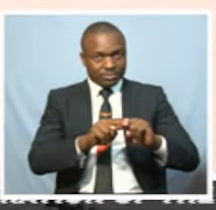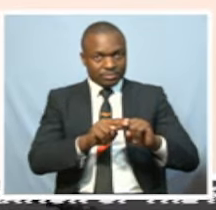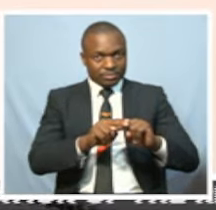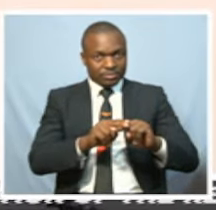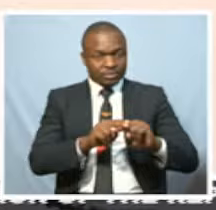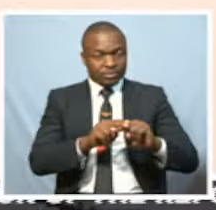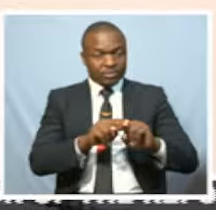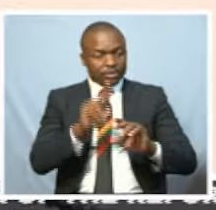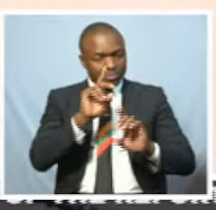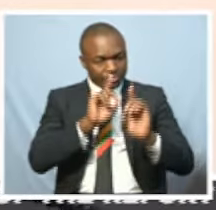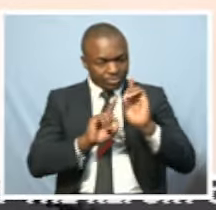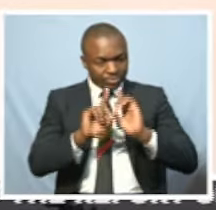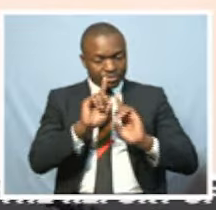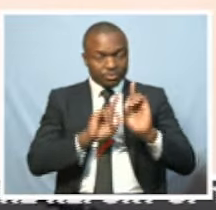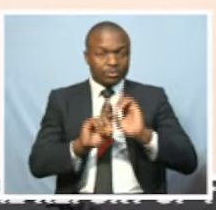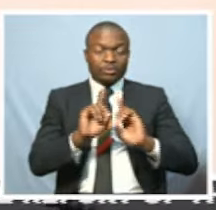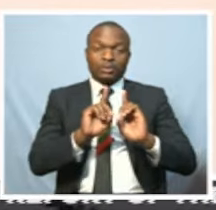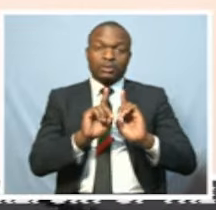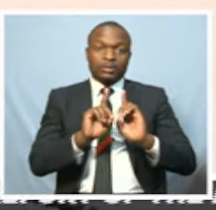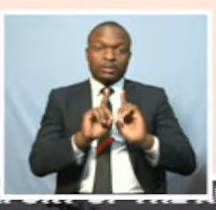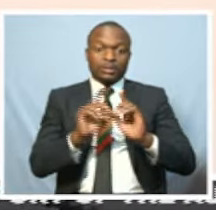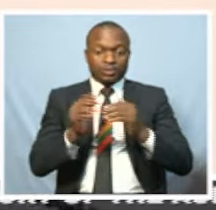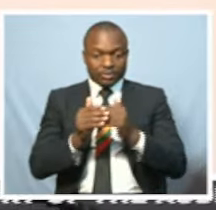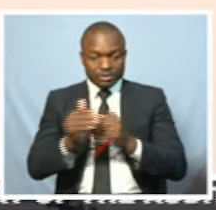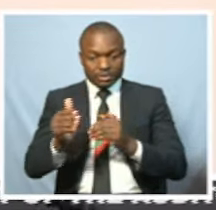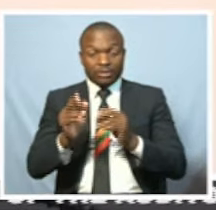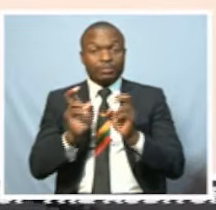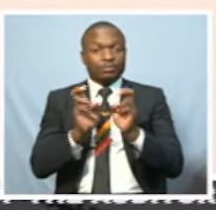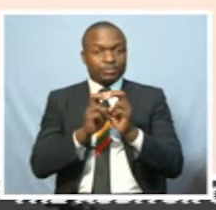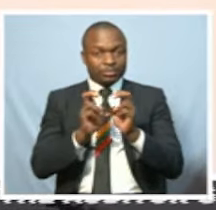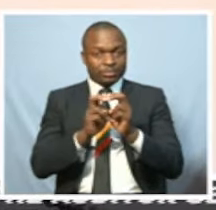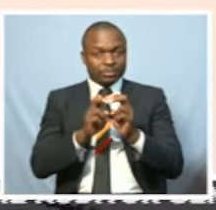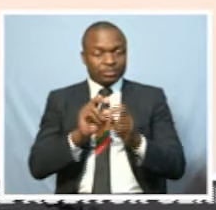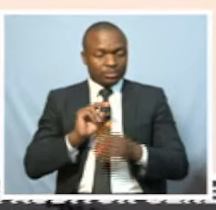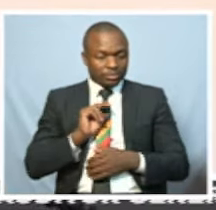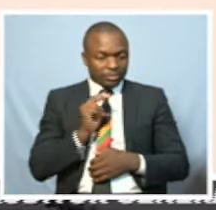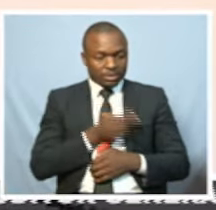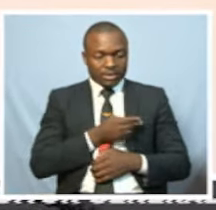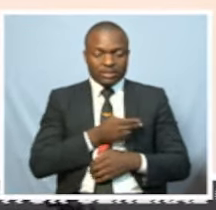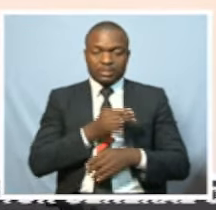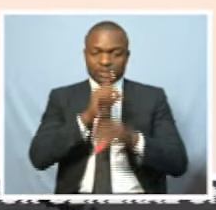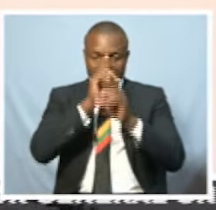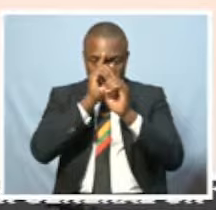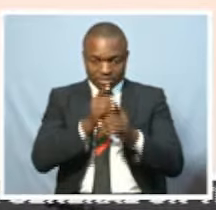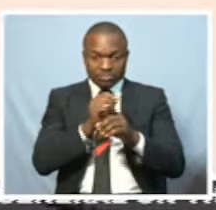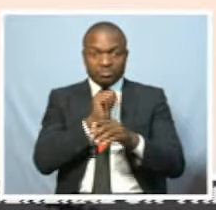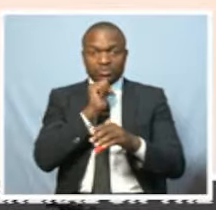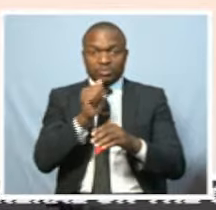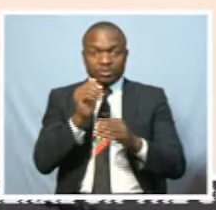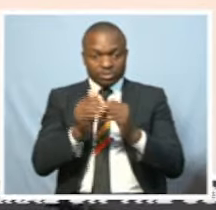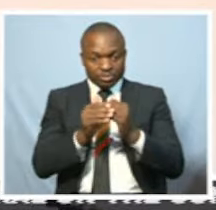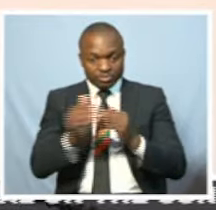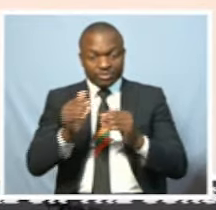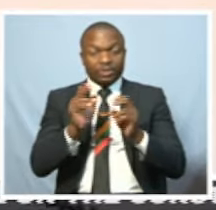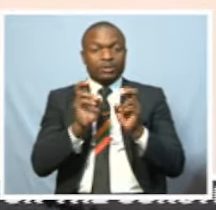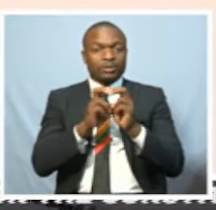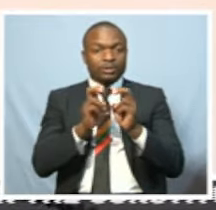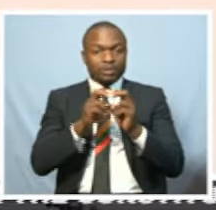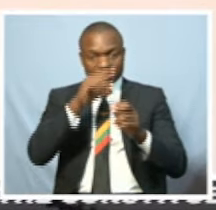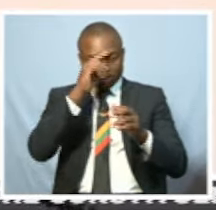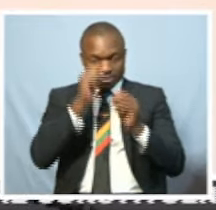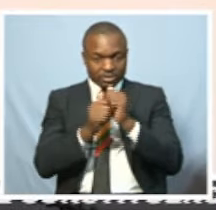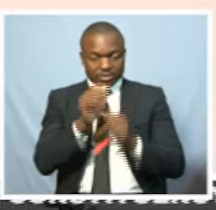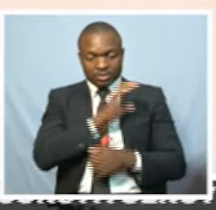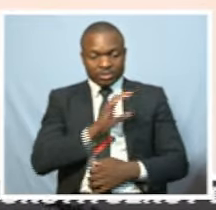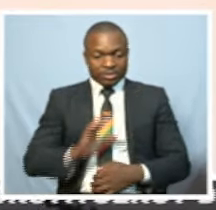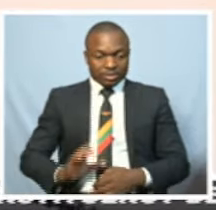consider the possibility of extension of the contract. So we decided not to extend the contract because the contractor